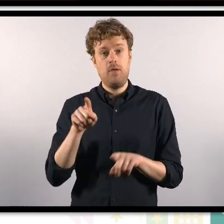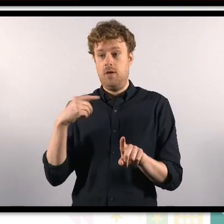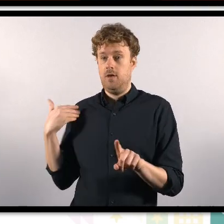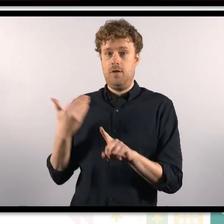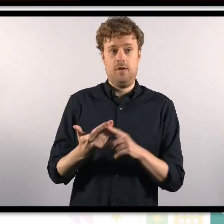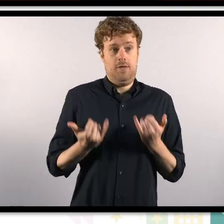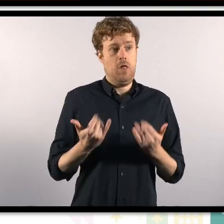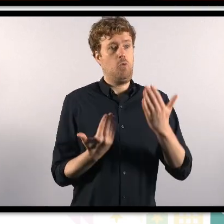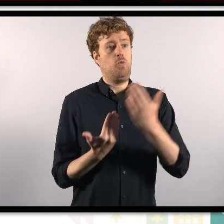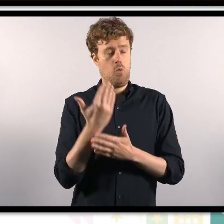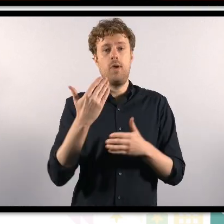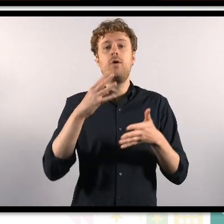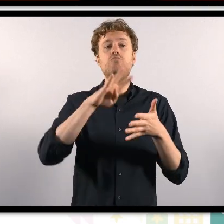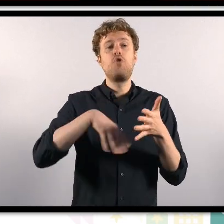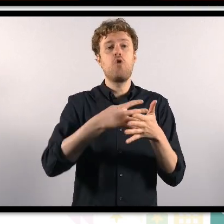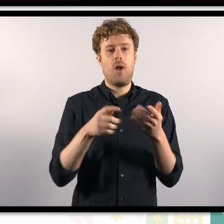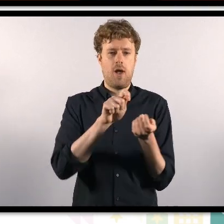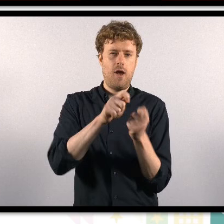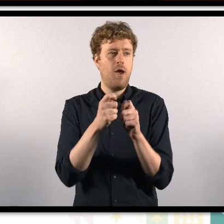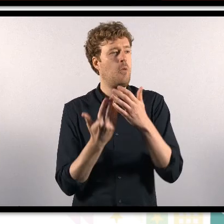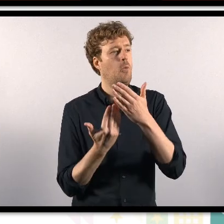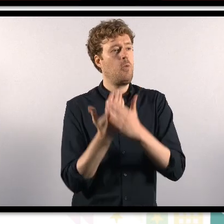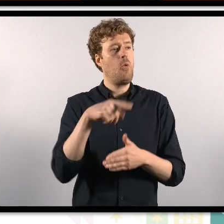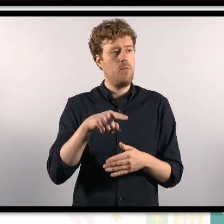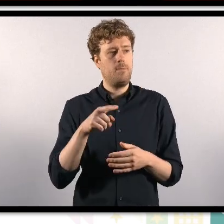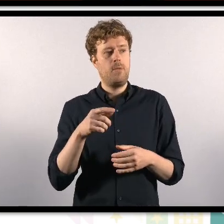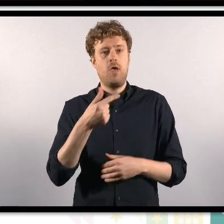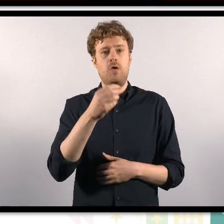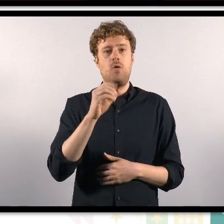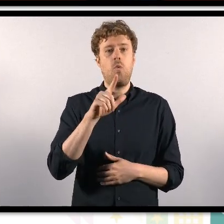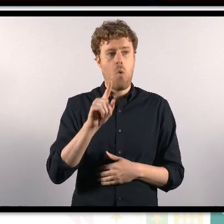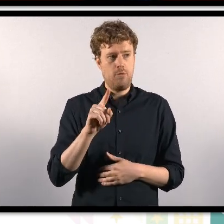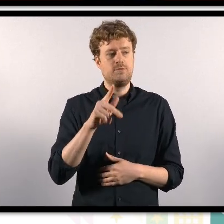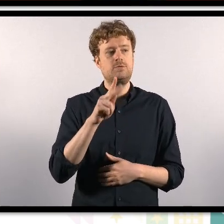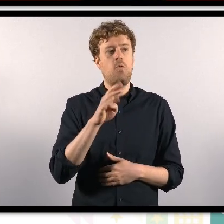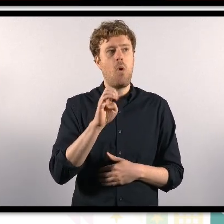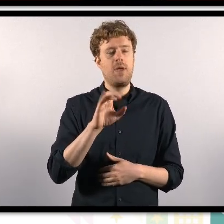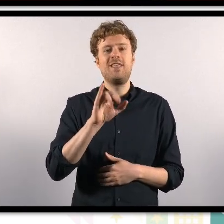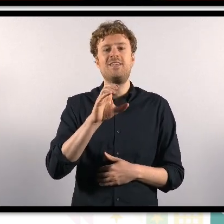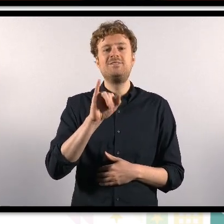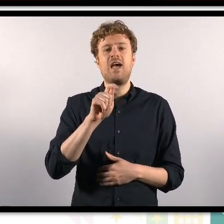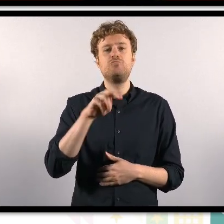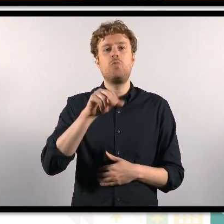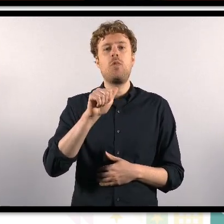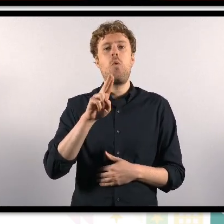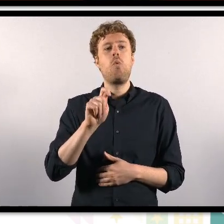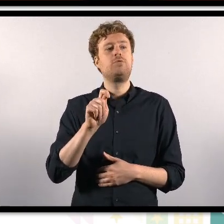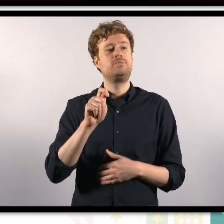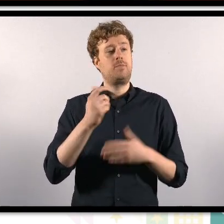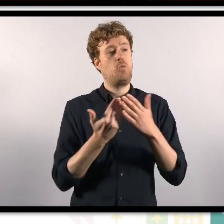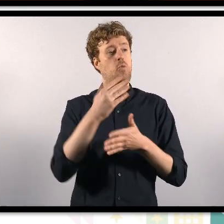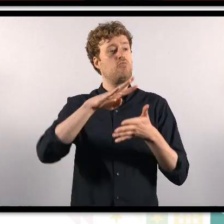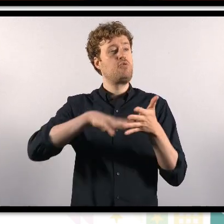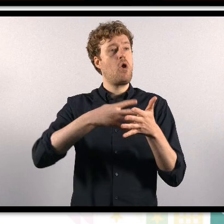so on. So we have a couple dozen of initial Golden Kubestronauts in stage somewhere. I don't know where all y'all are, but yeah, there you are.